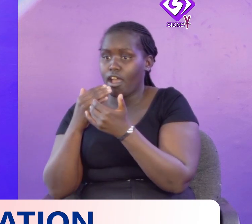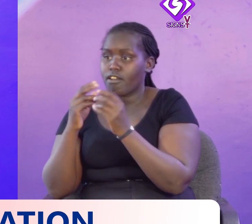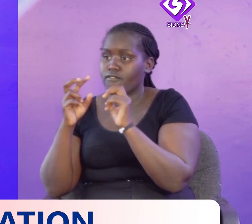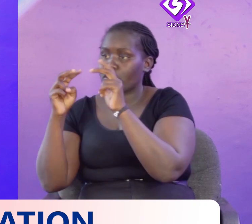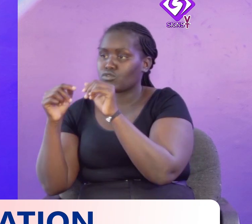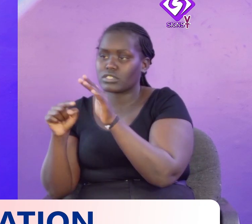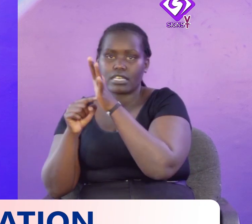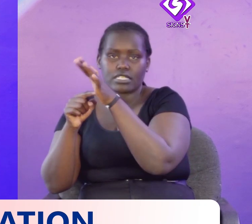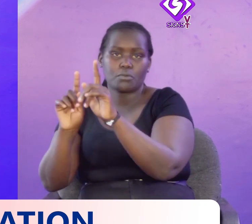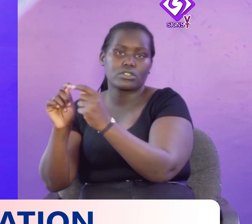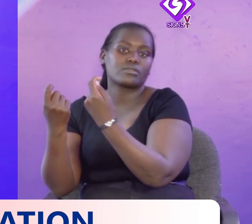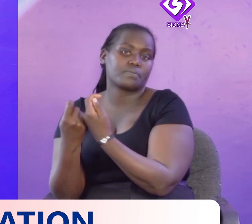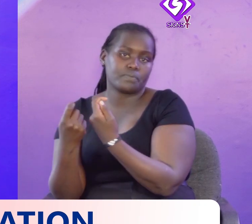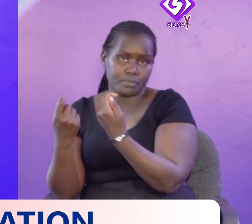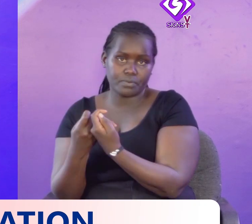tribalism.